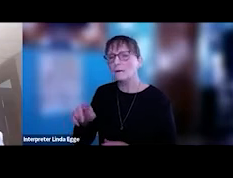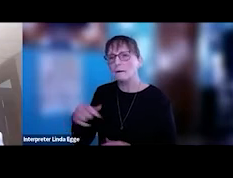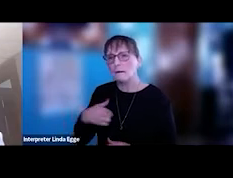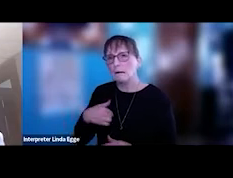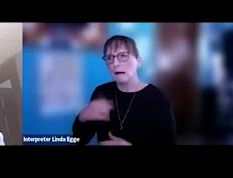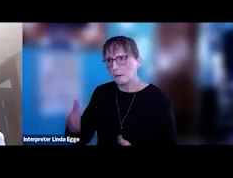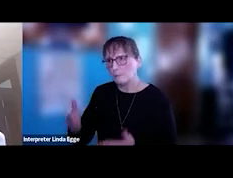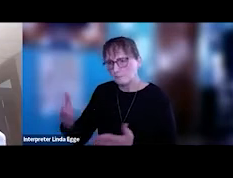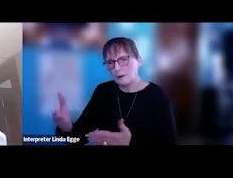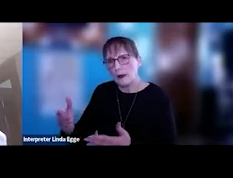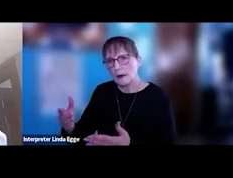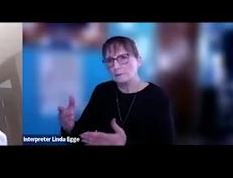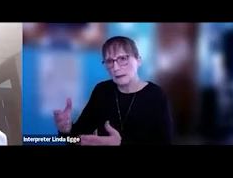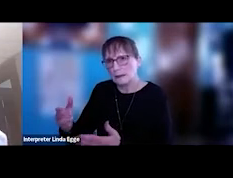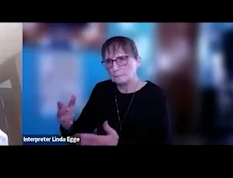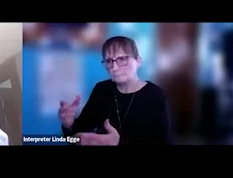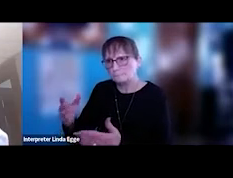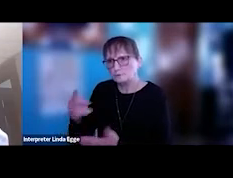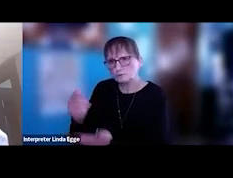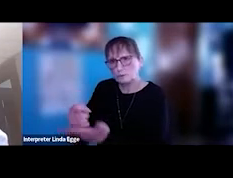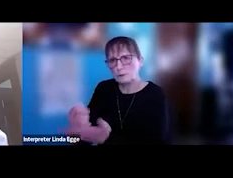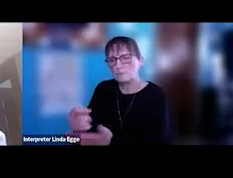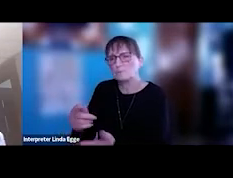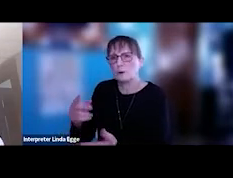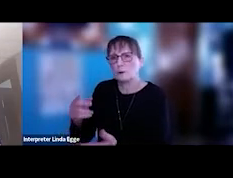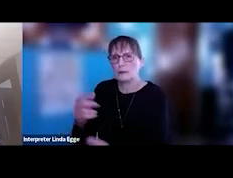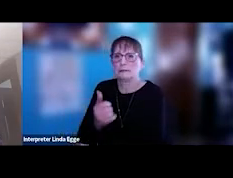a substance use disorder.